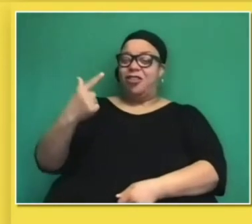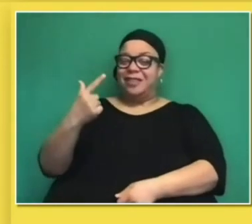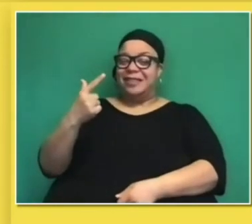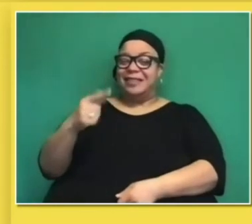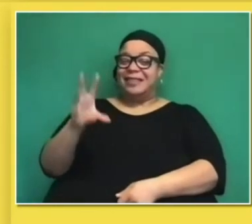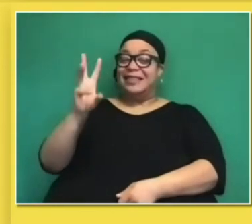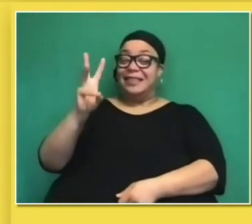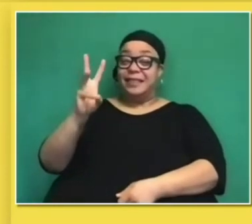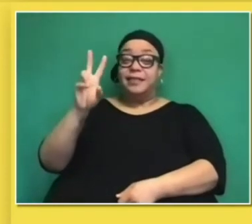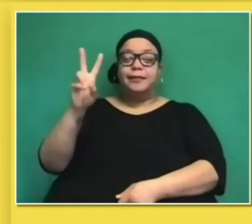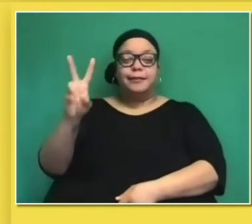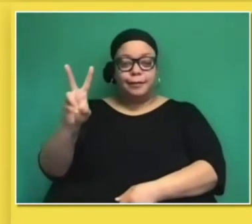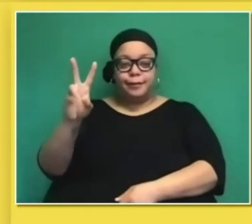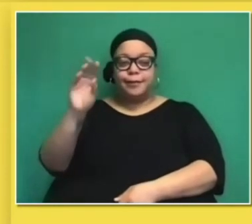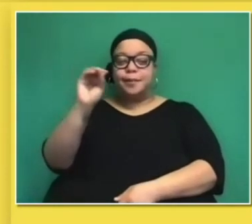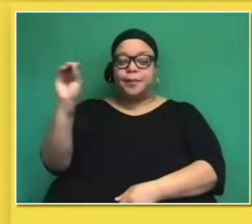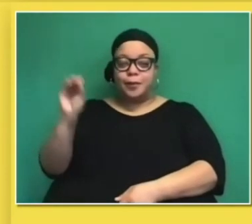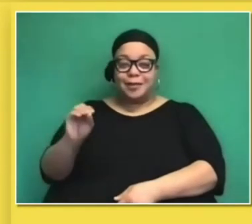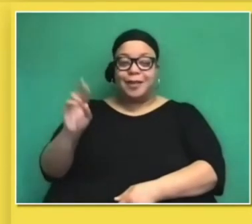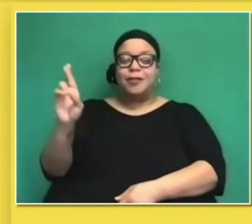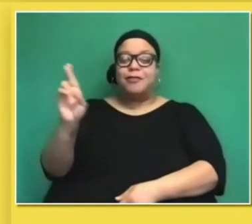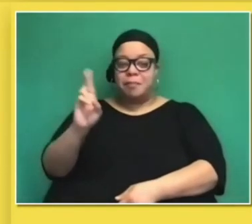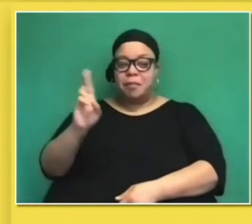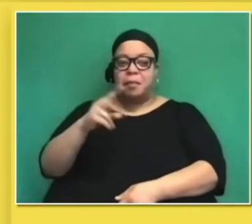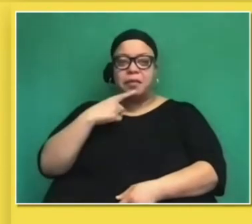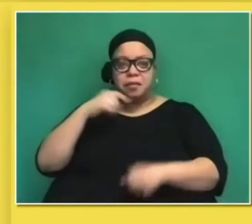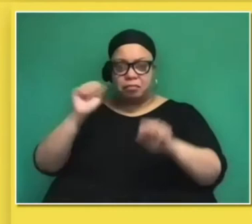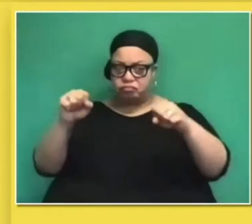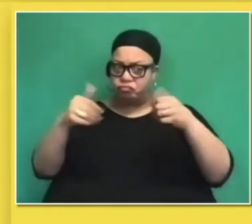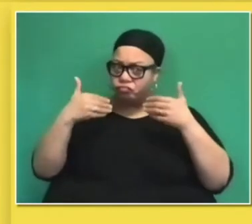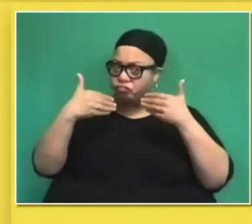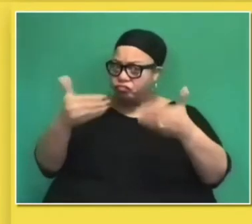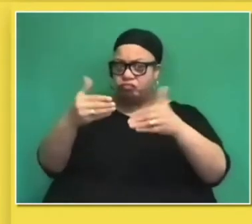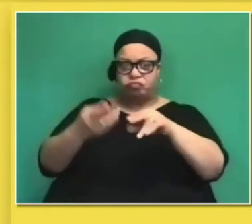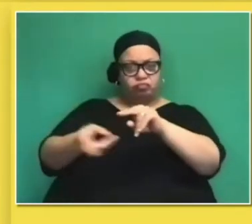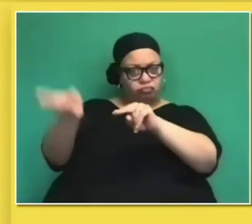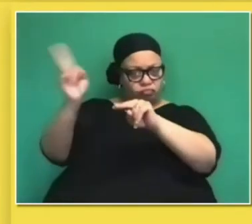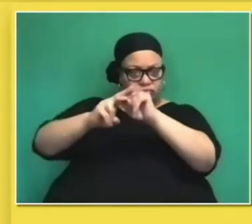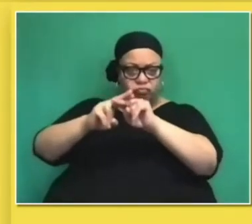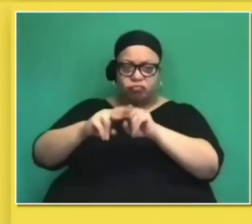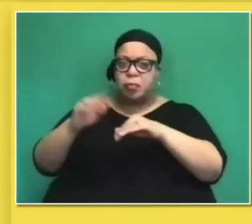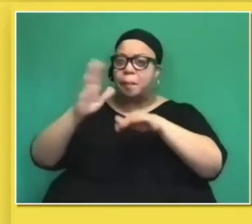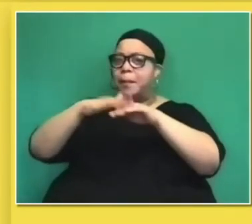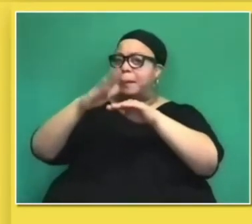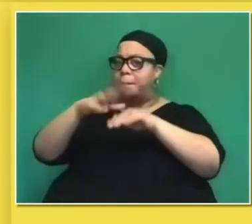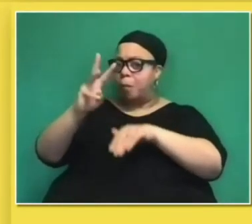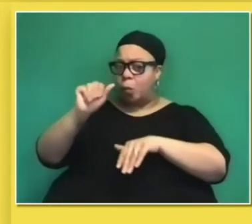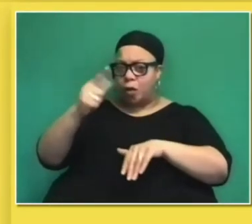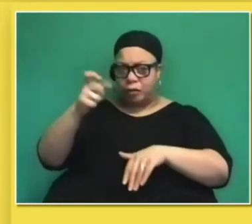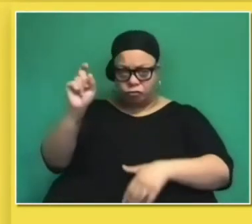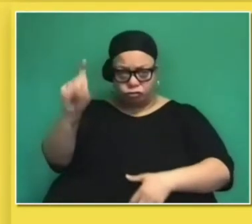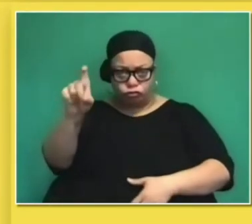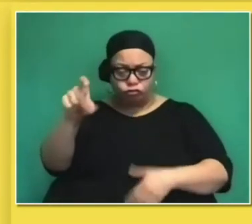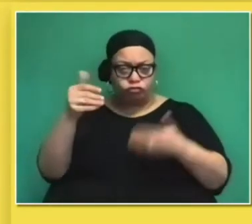So the key to unifying is not just holding hands, not just agreeing to the extremism,